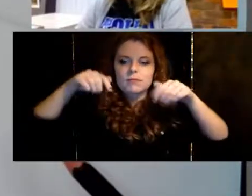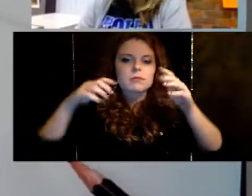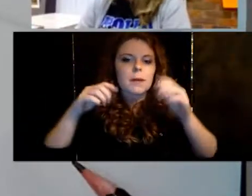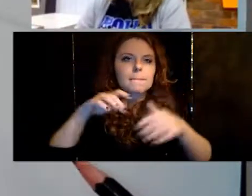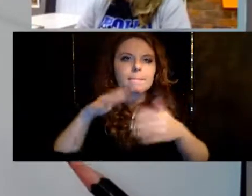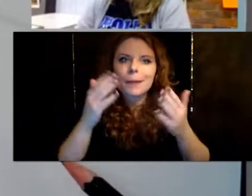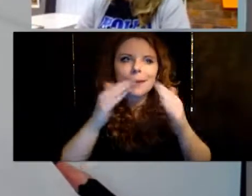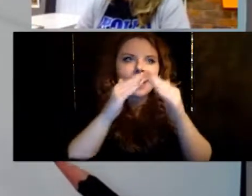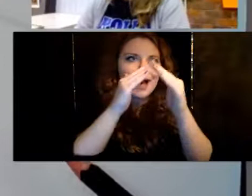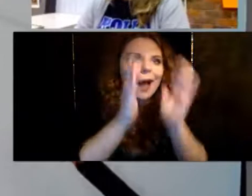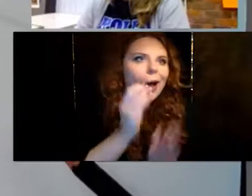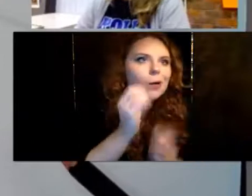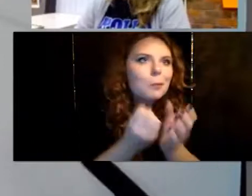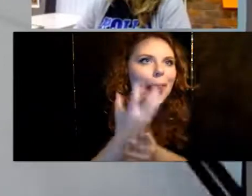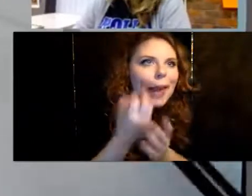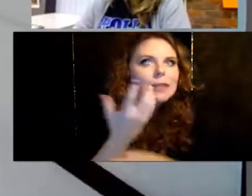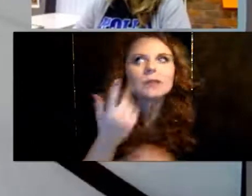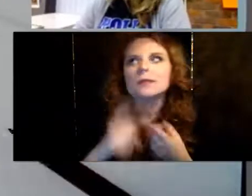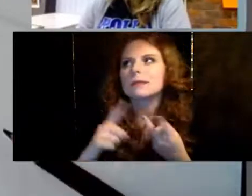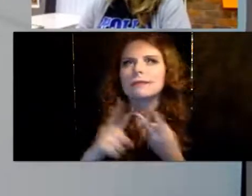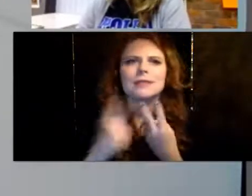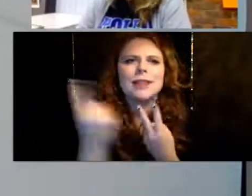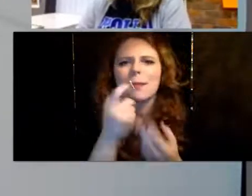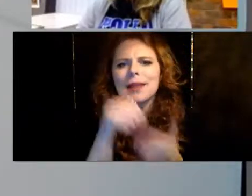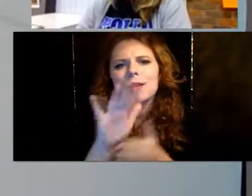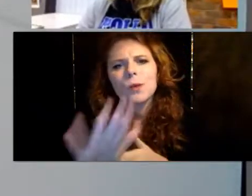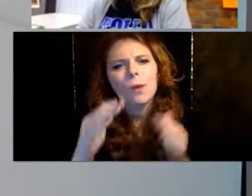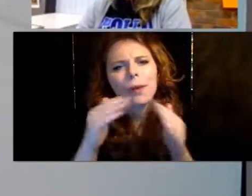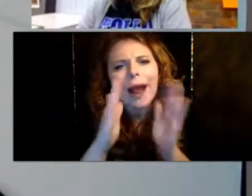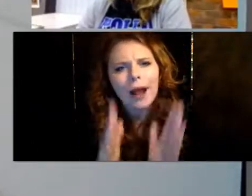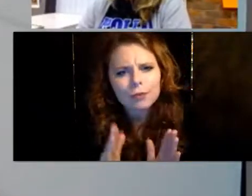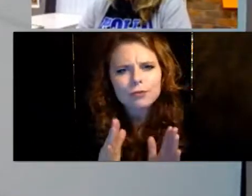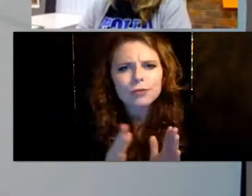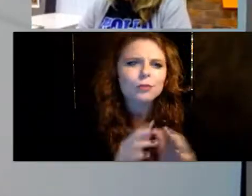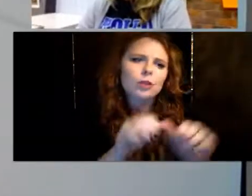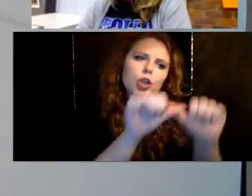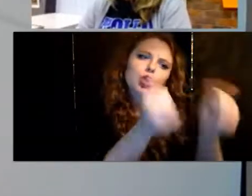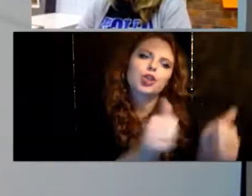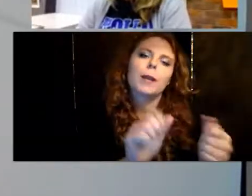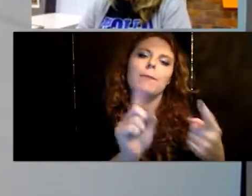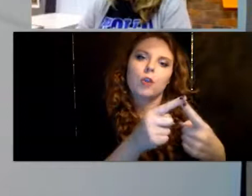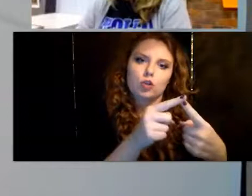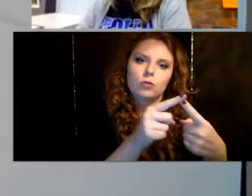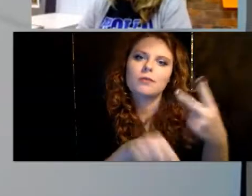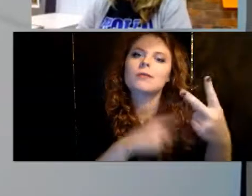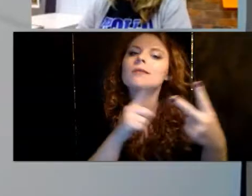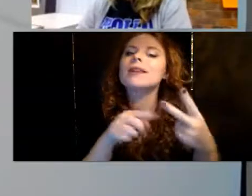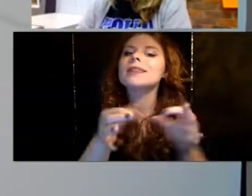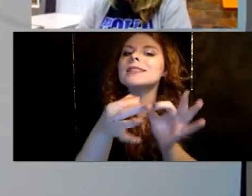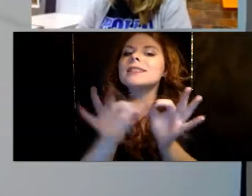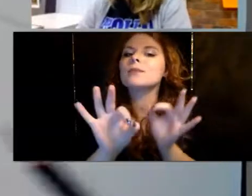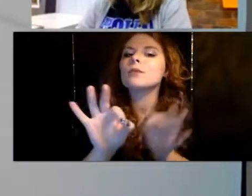maybe a house plant, something that you have around your house, and draw it as a shape and then draw it again as a simple